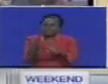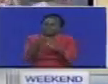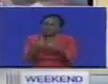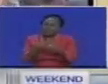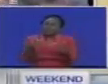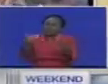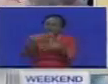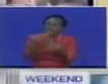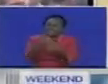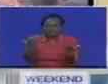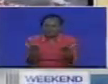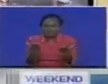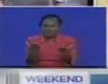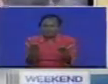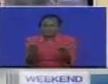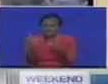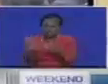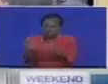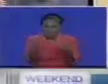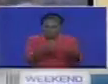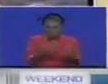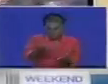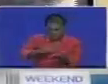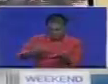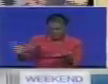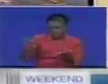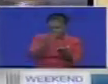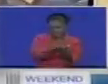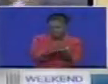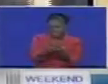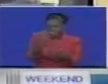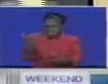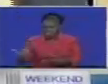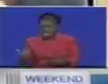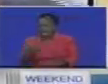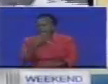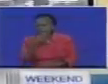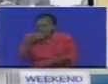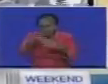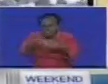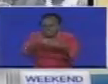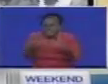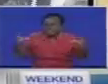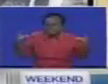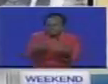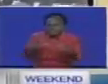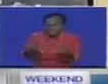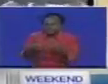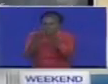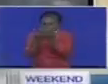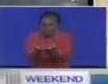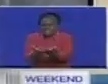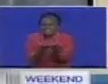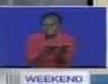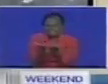or is it just some of us? No, normally the secretariat hires young men within the party to also give their services. Okay.